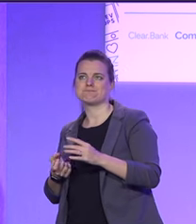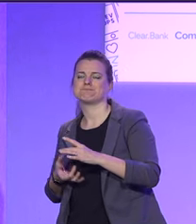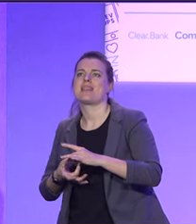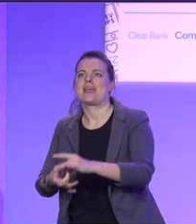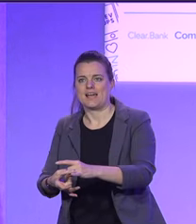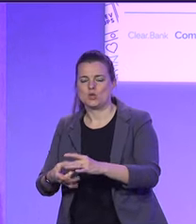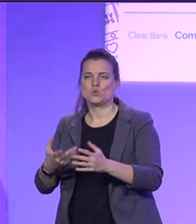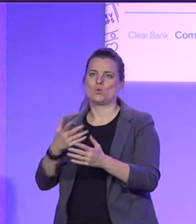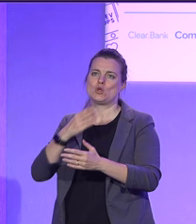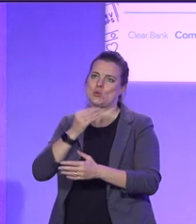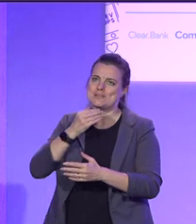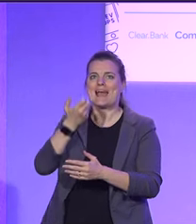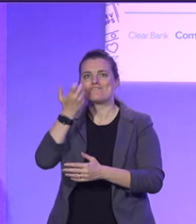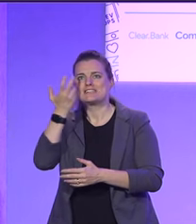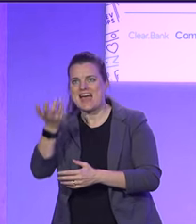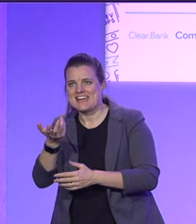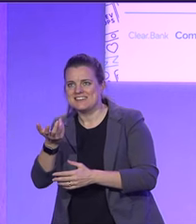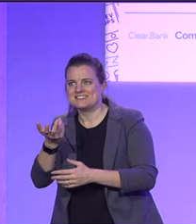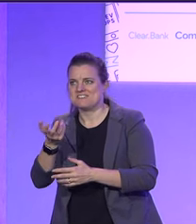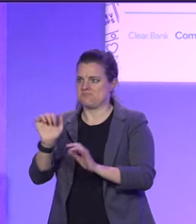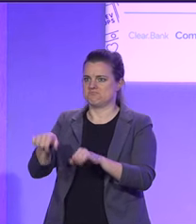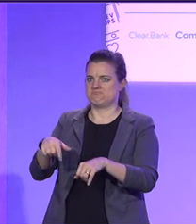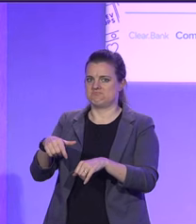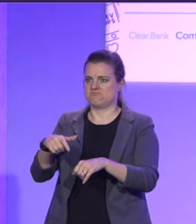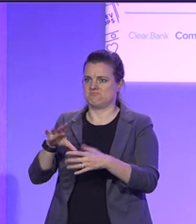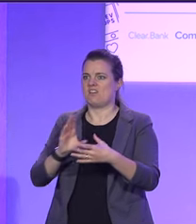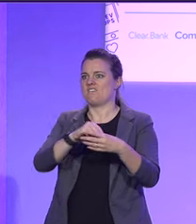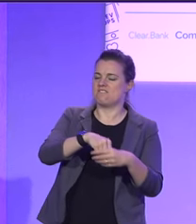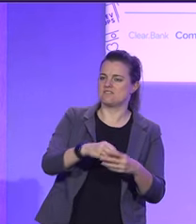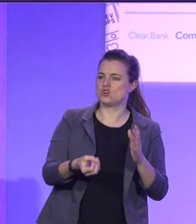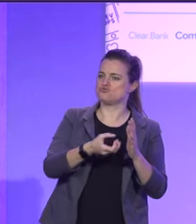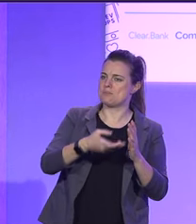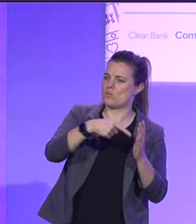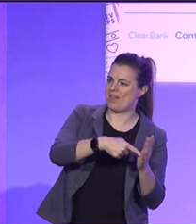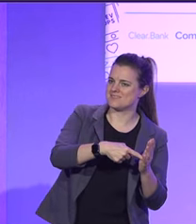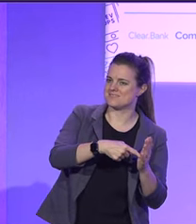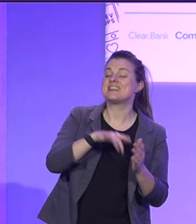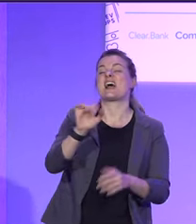day to day. So whilst it's nice to get involved in all the open source projects in all of the world,